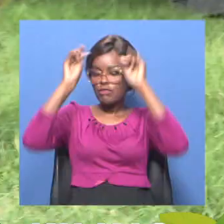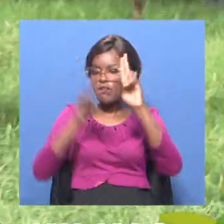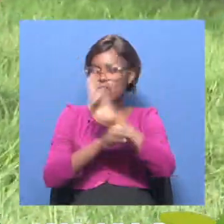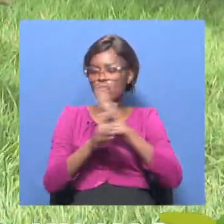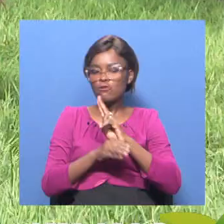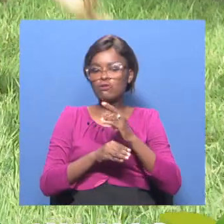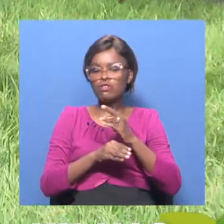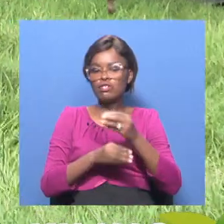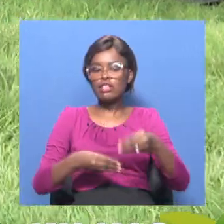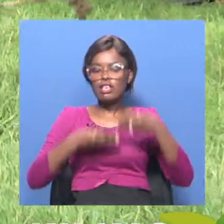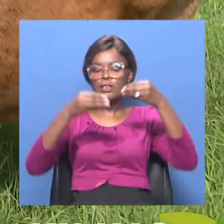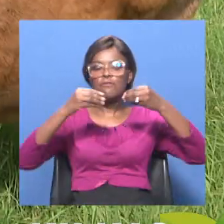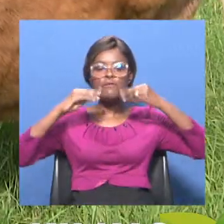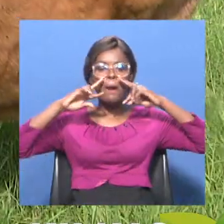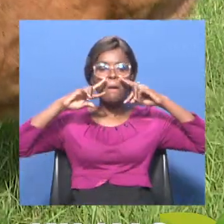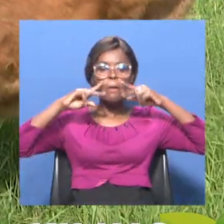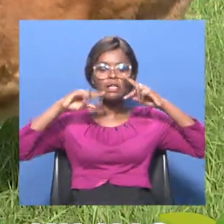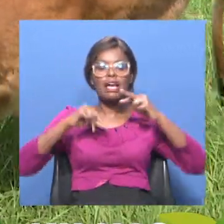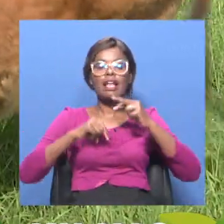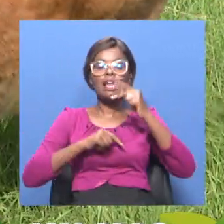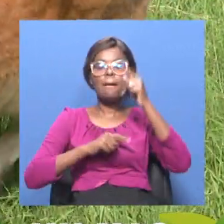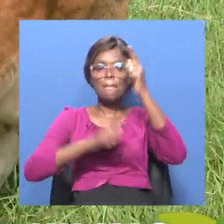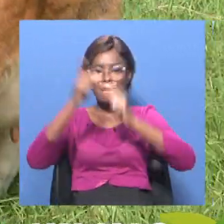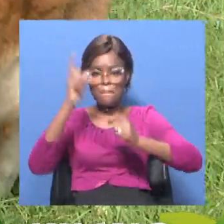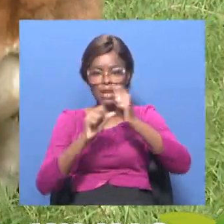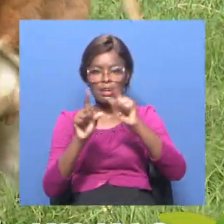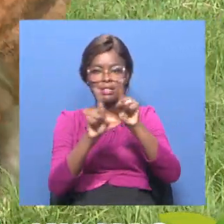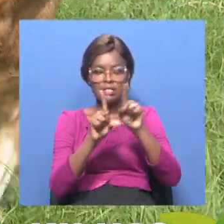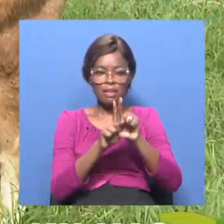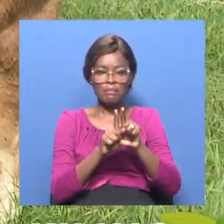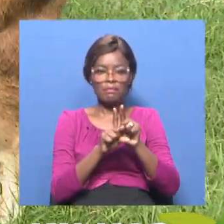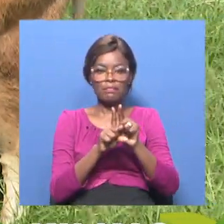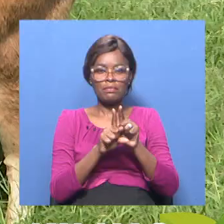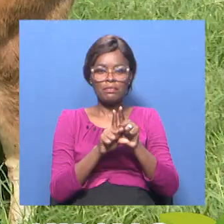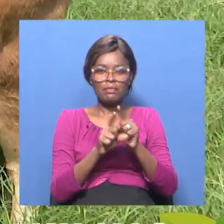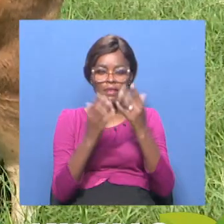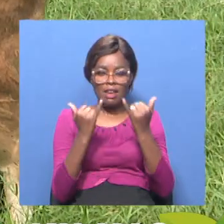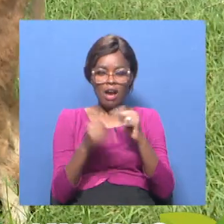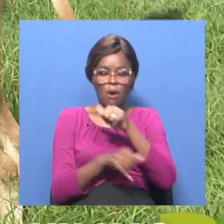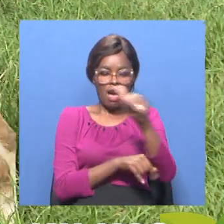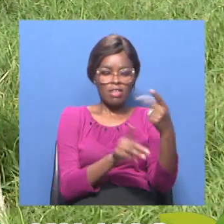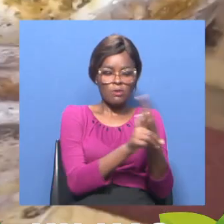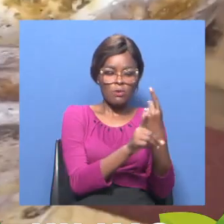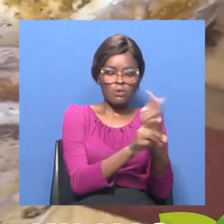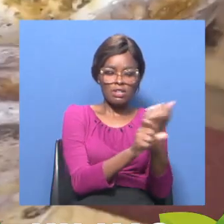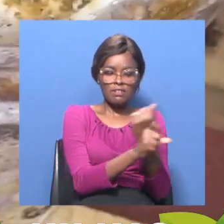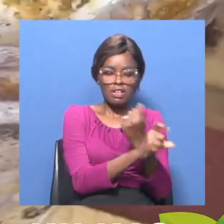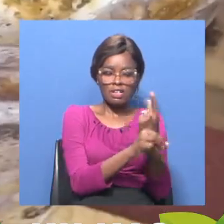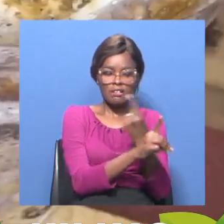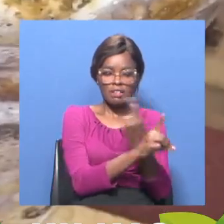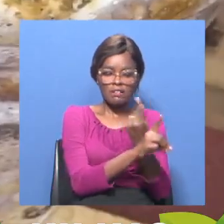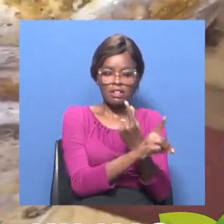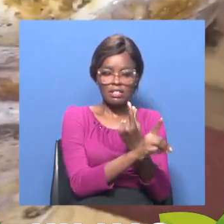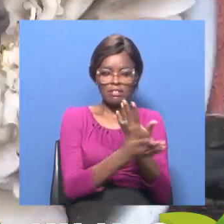lodge with the milk. And then we sort of expanded into doing other small enterprises. Like